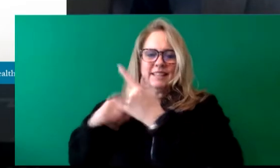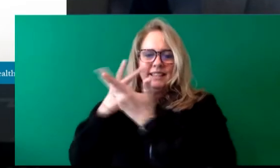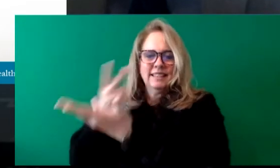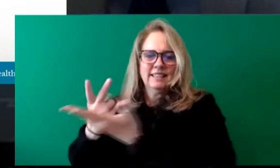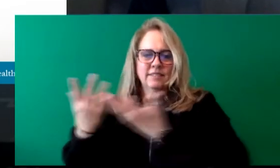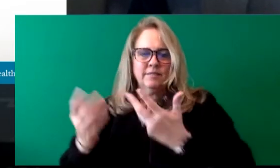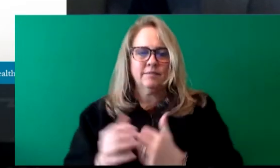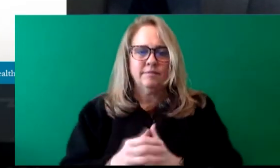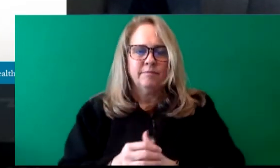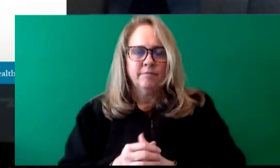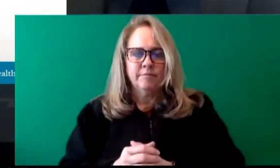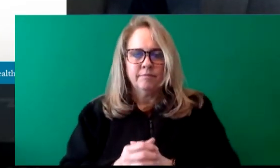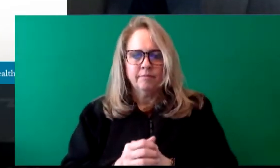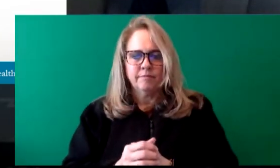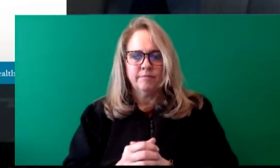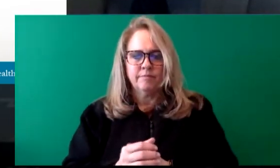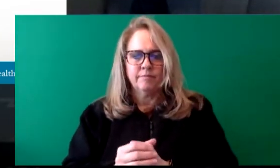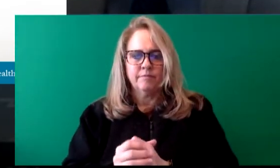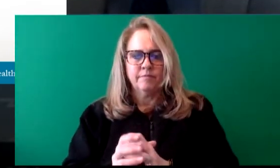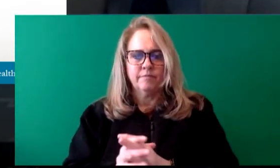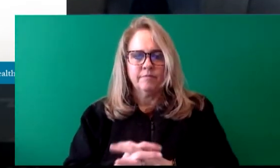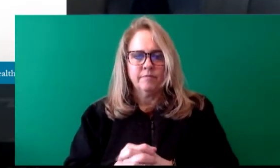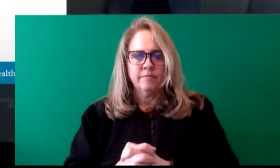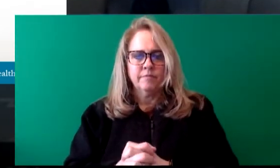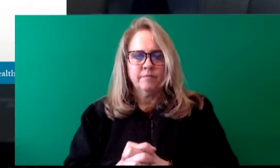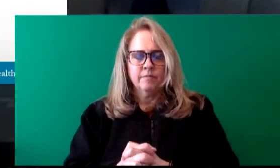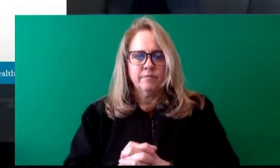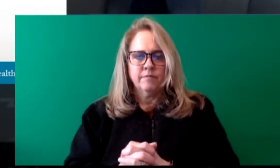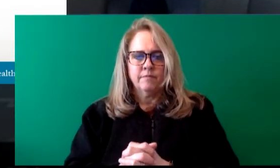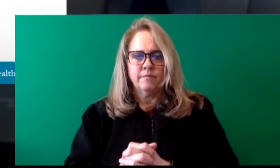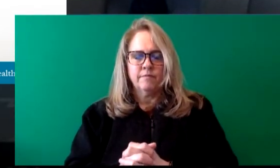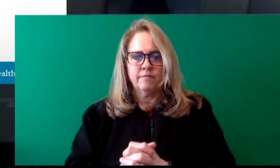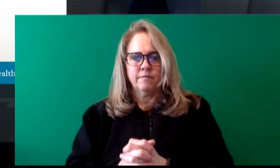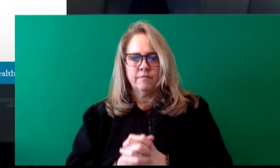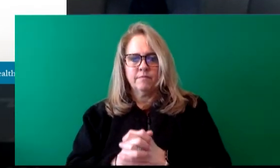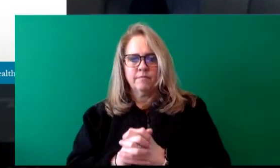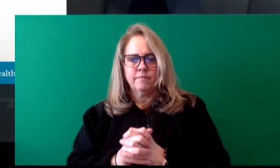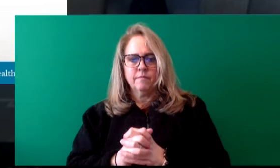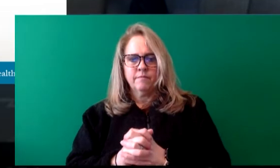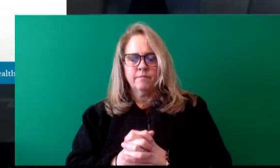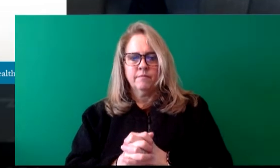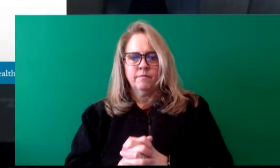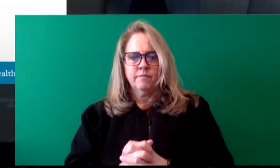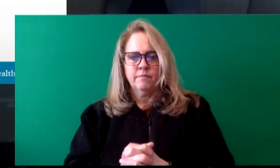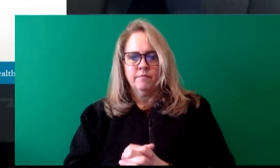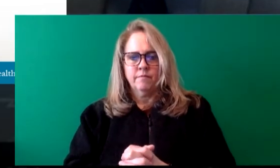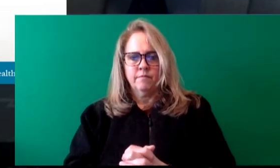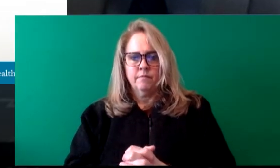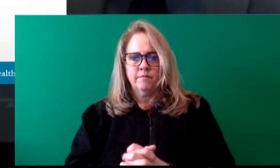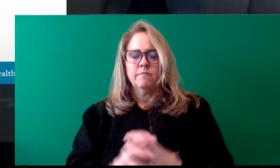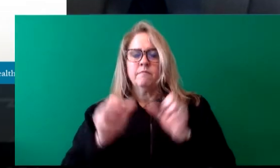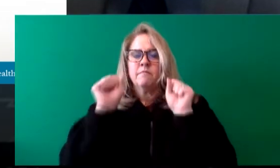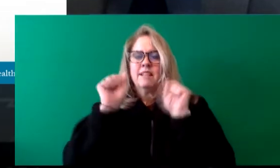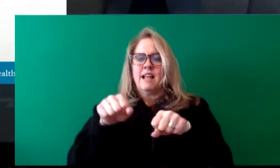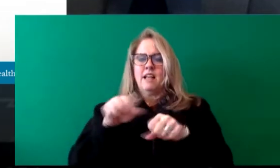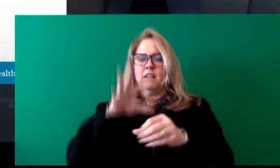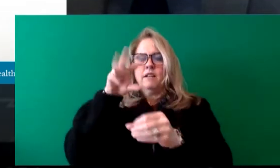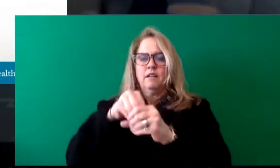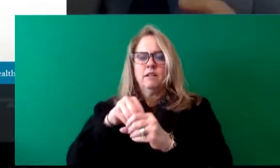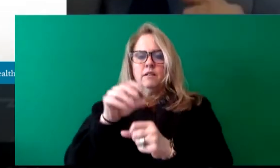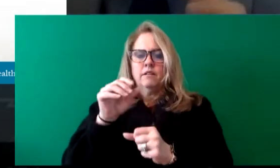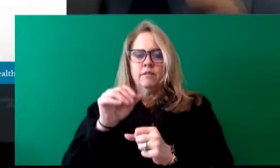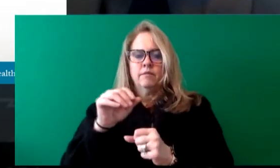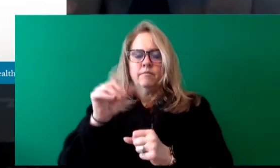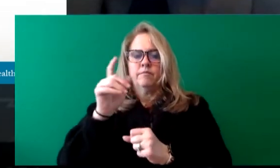adjust the date range to any date range you like, all the way back to 2020. You'll see the number of